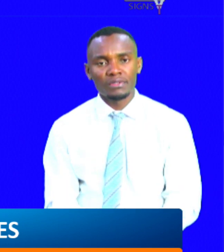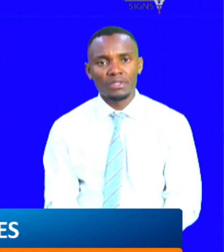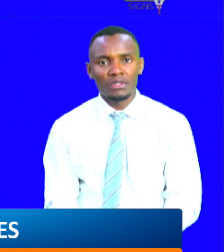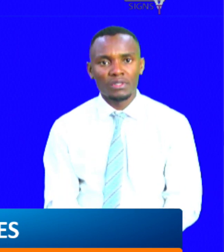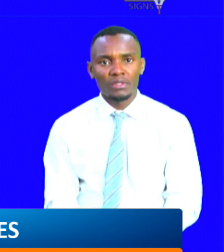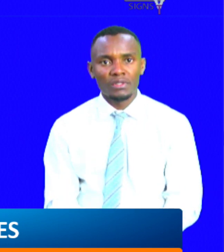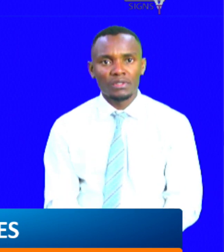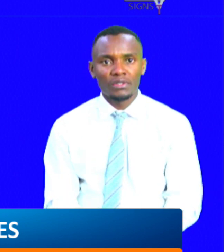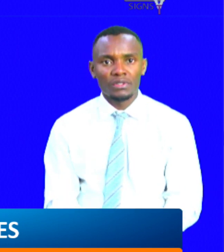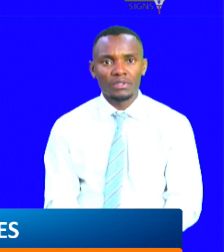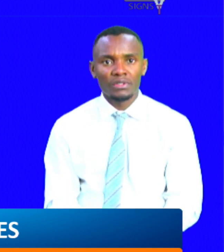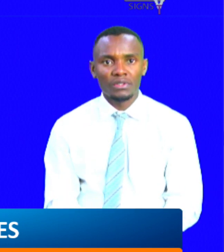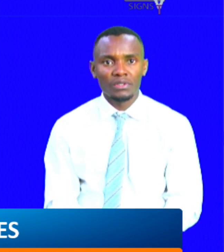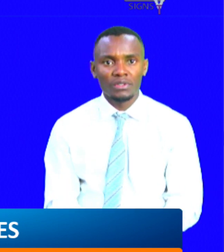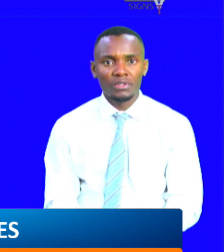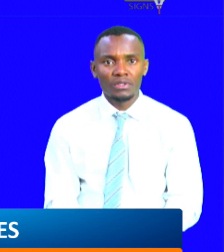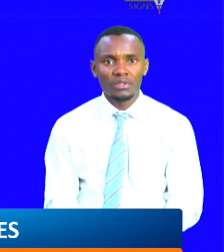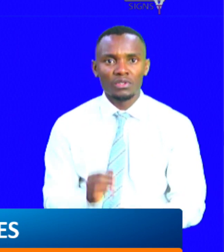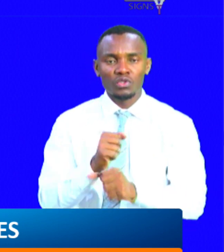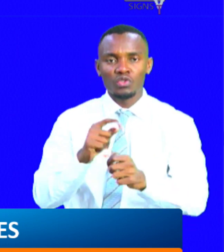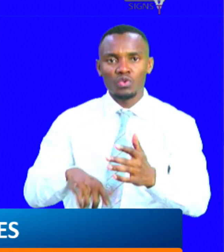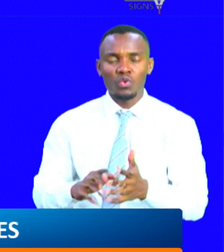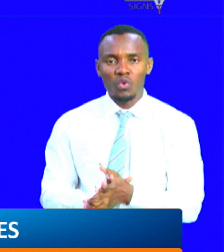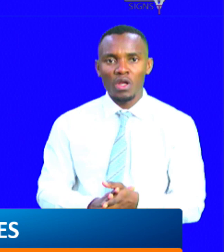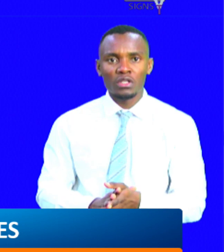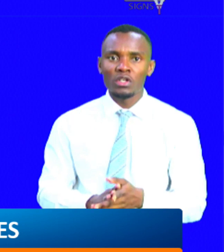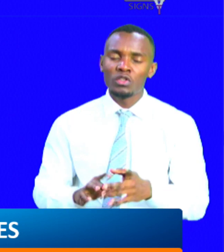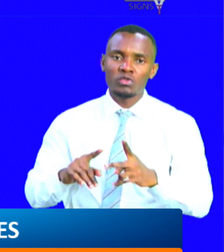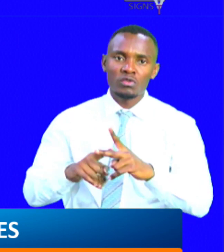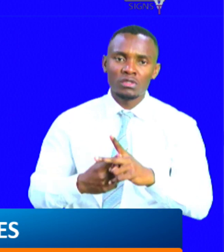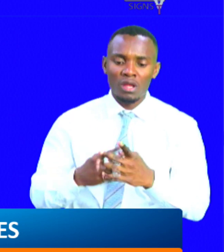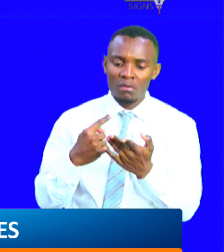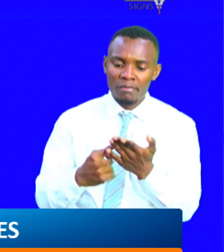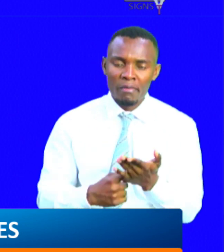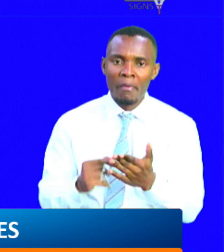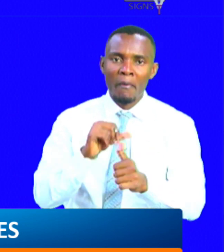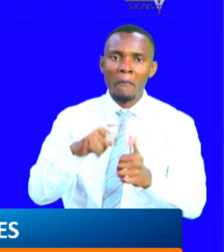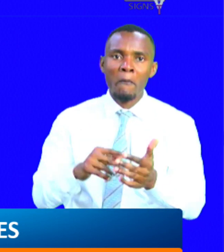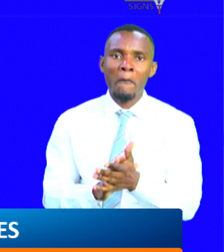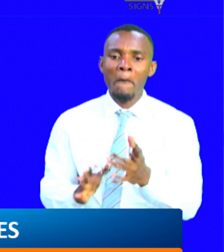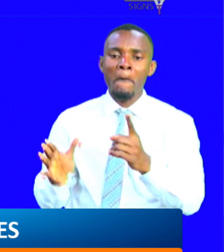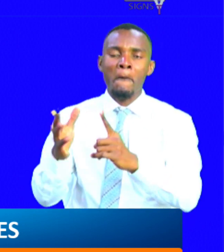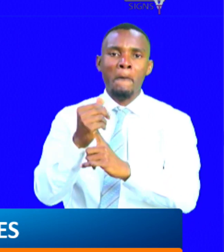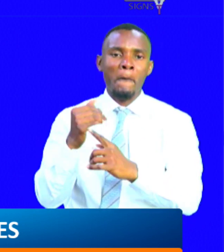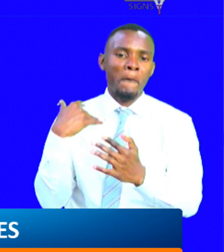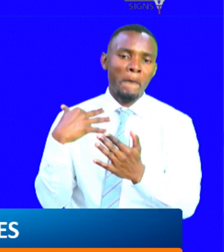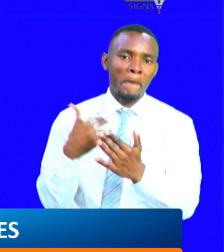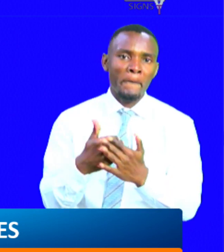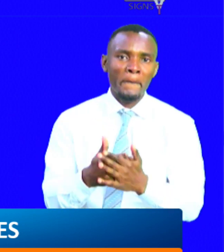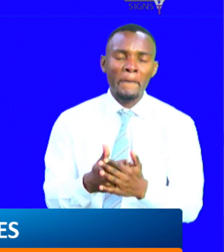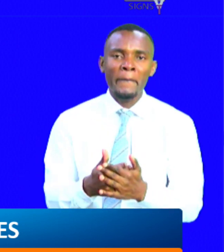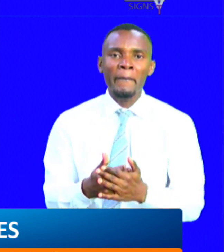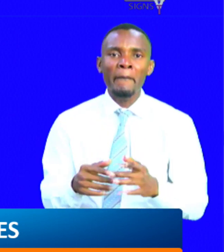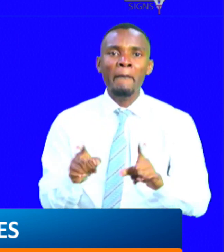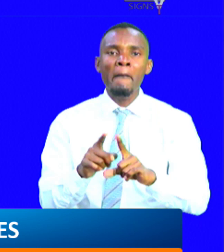to take stock of the achievements over the past 1 week and to